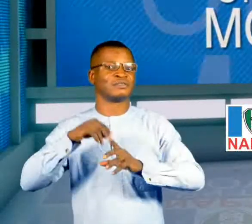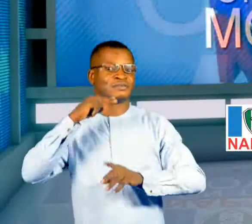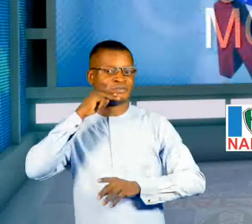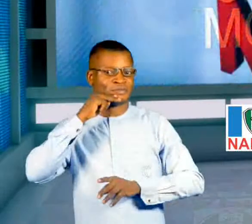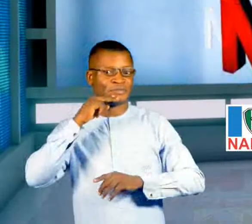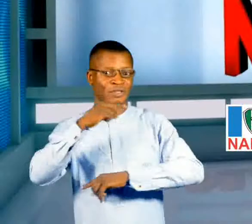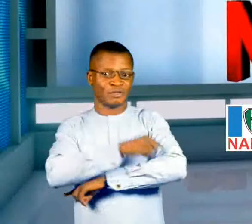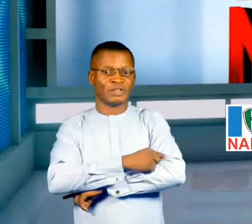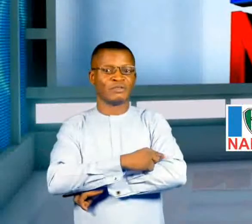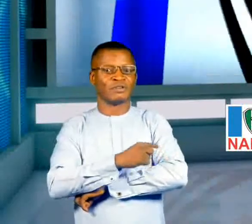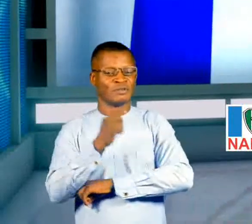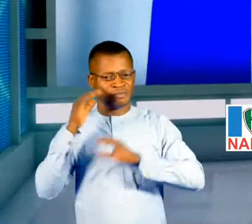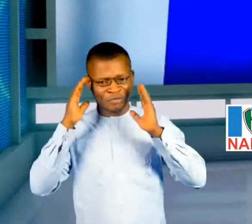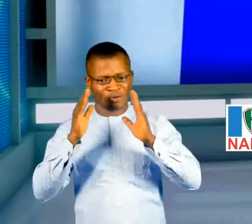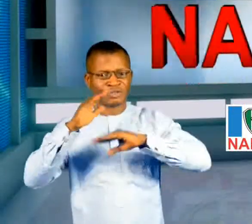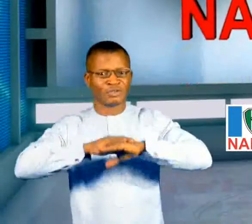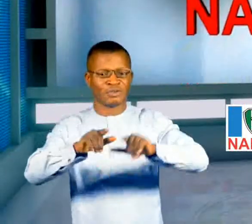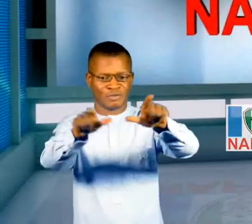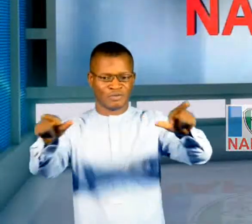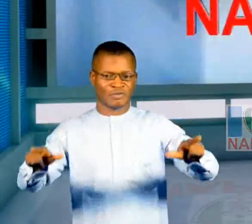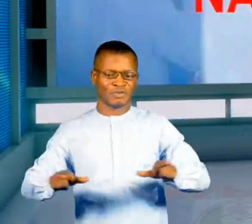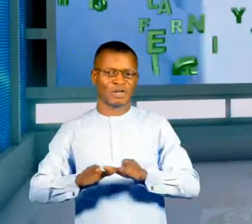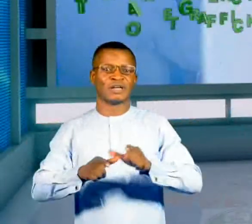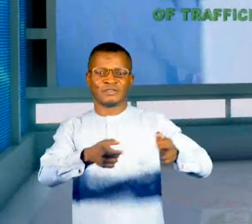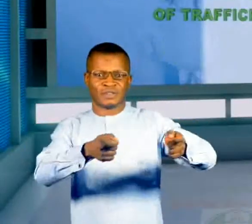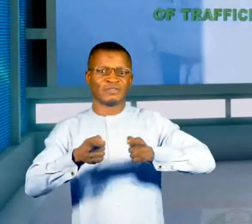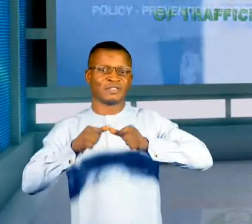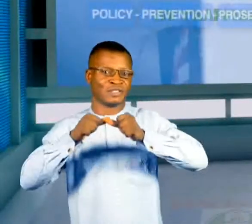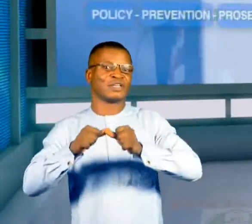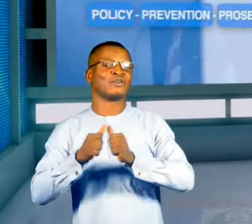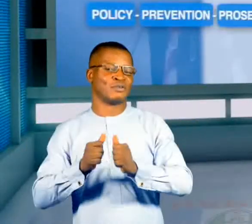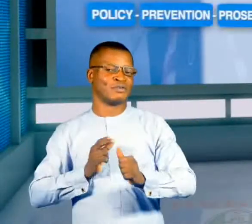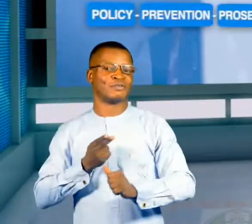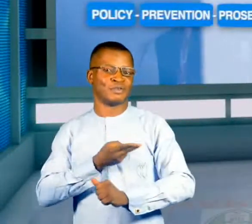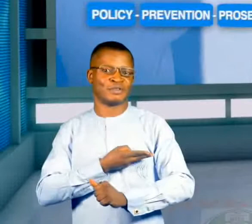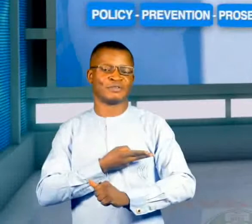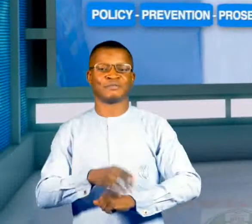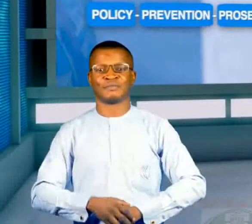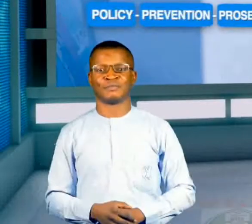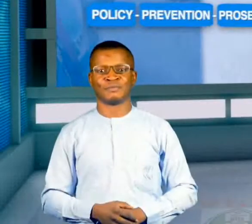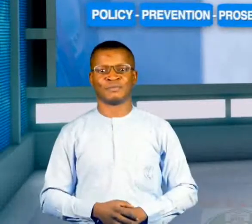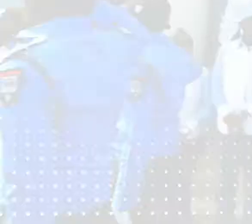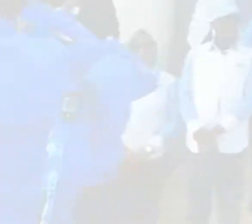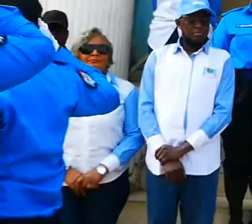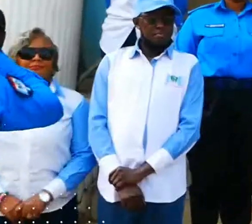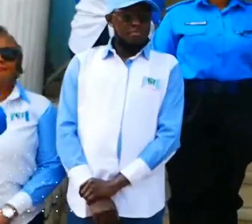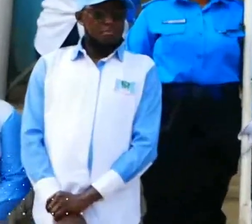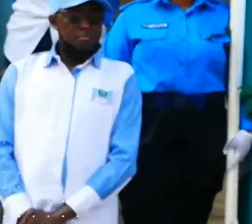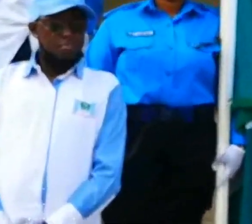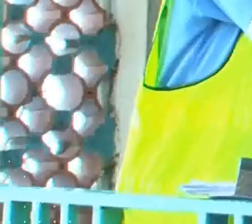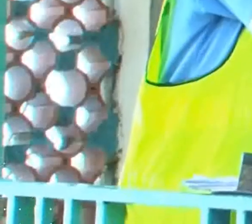Nigeria. Today we're looking at internal trafficking. Stay put. It's NAPTIP On The Move.